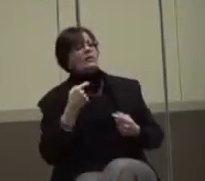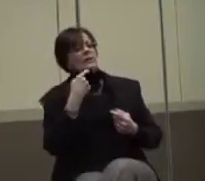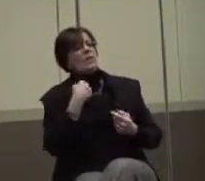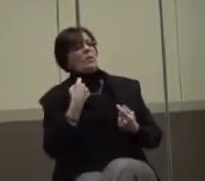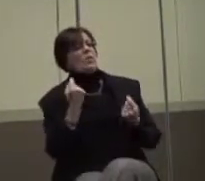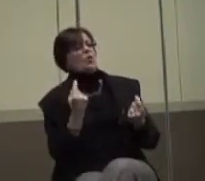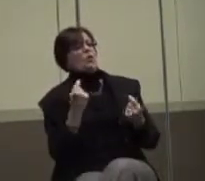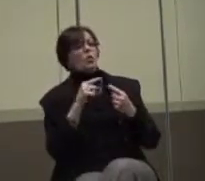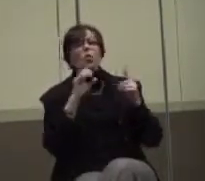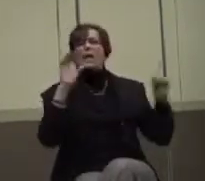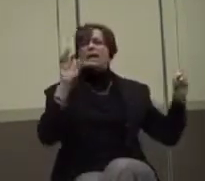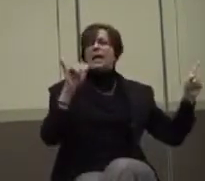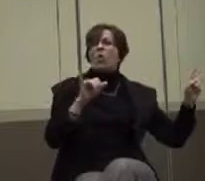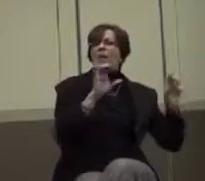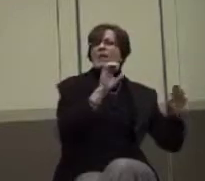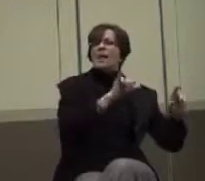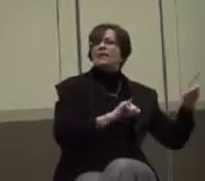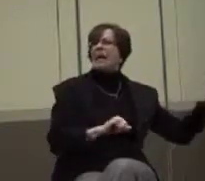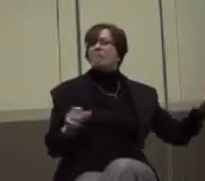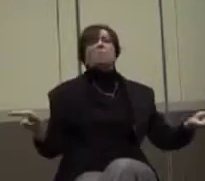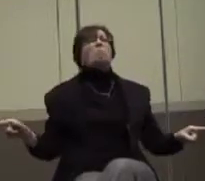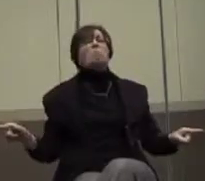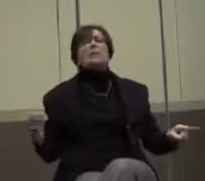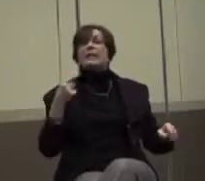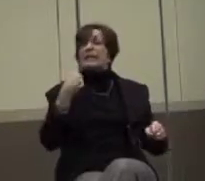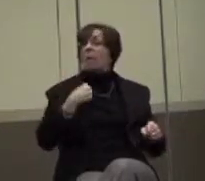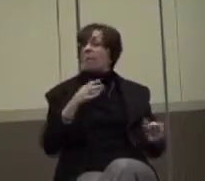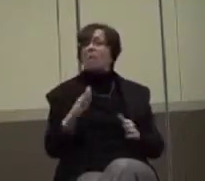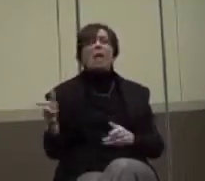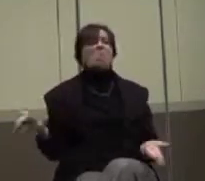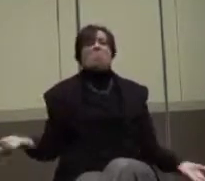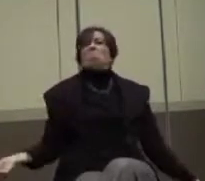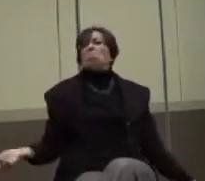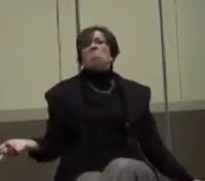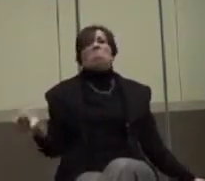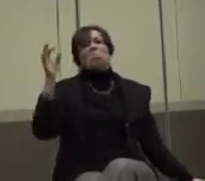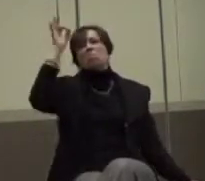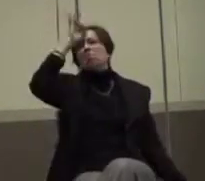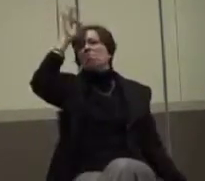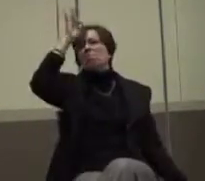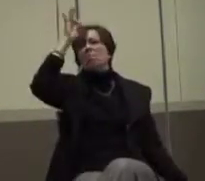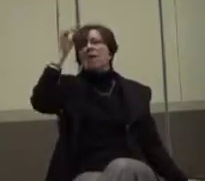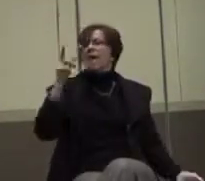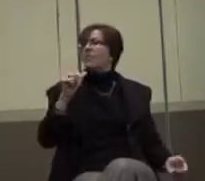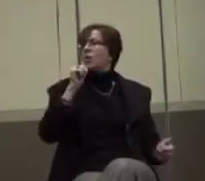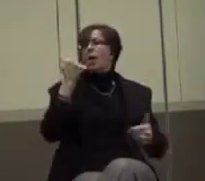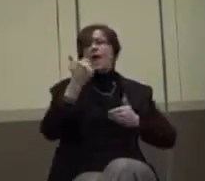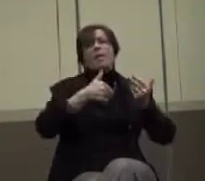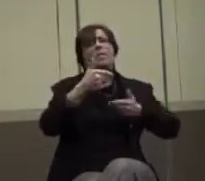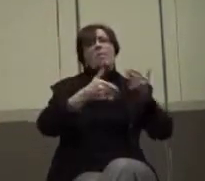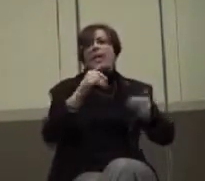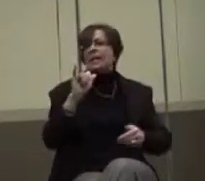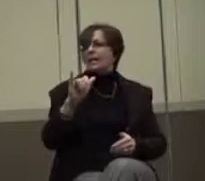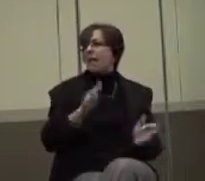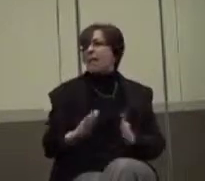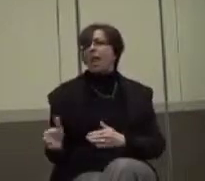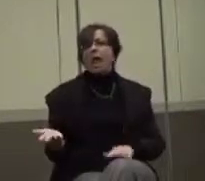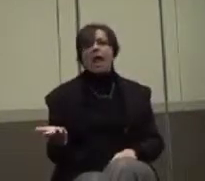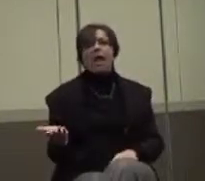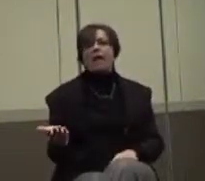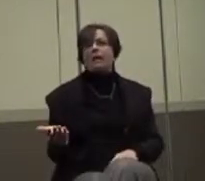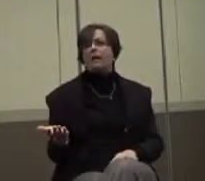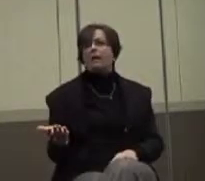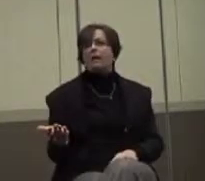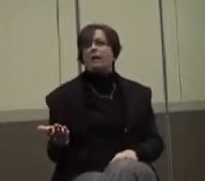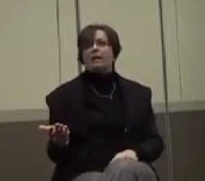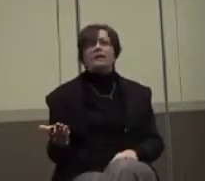this? They can't tell me what the plan is. They're clearly not implementing it. All right?